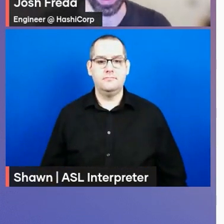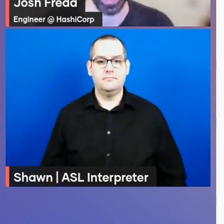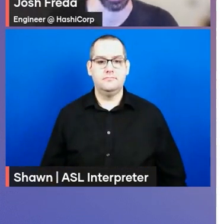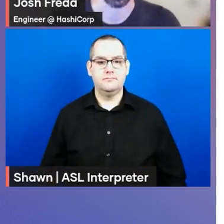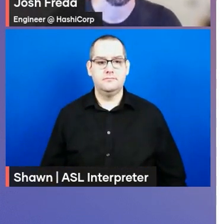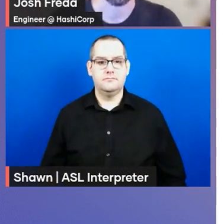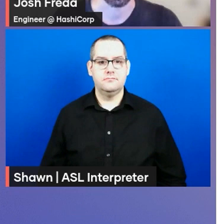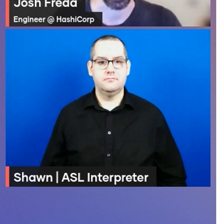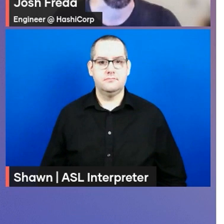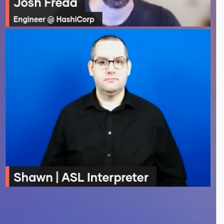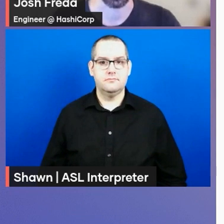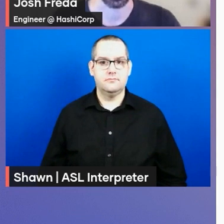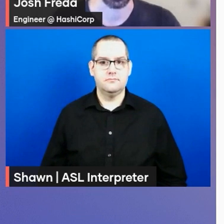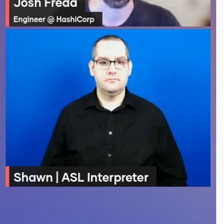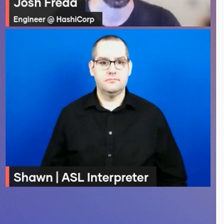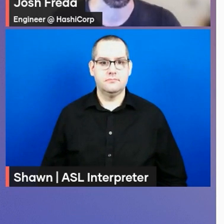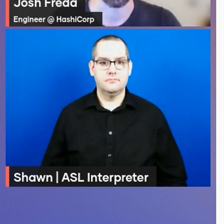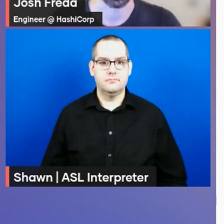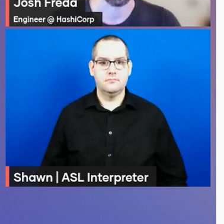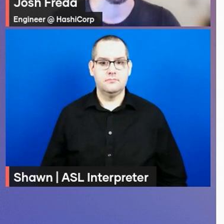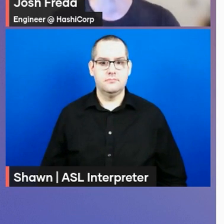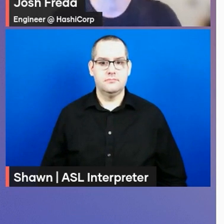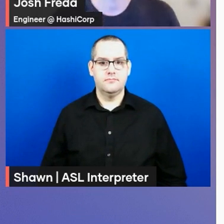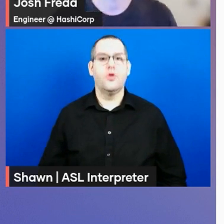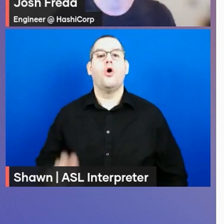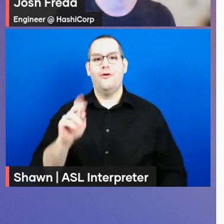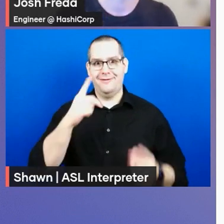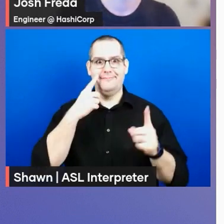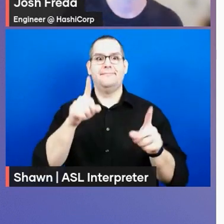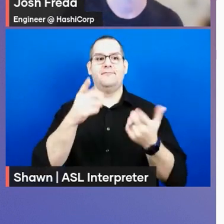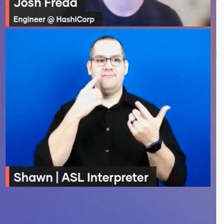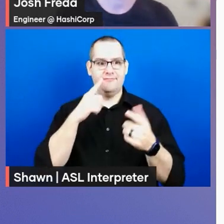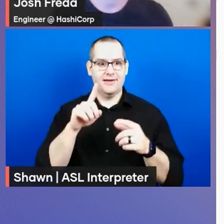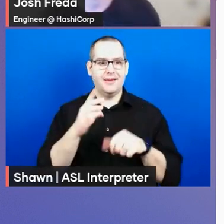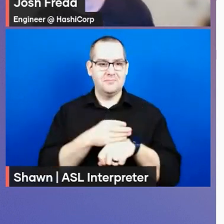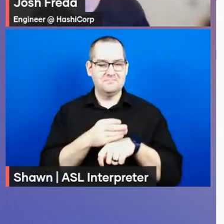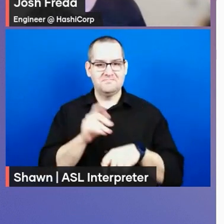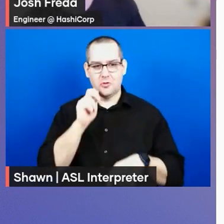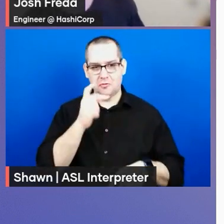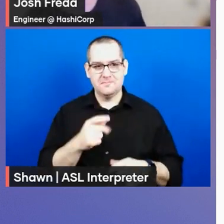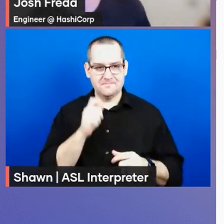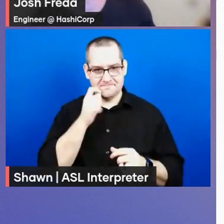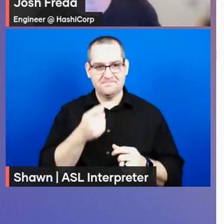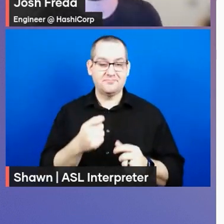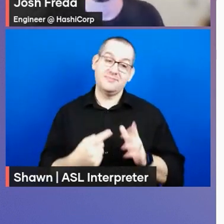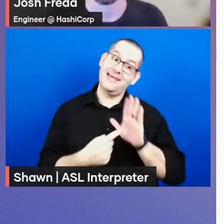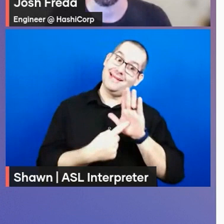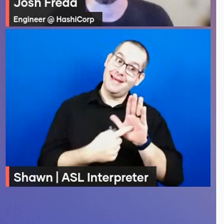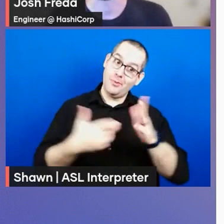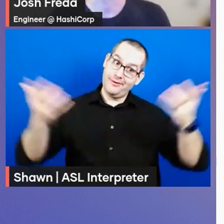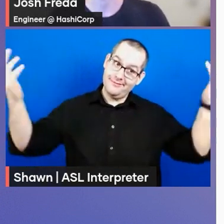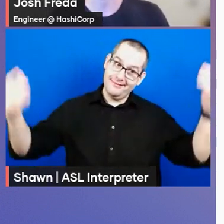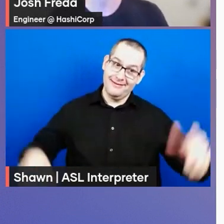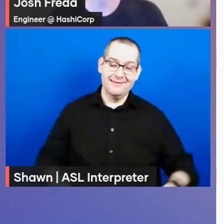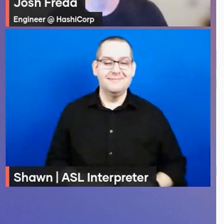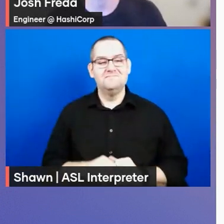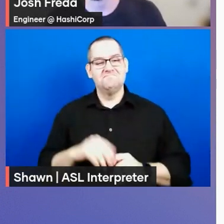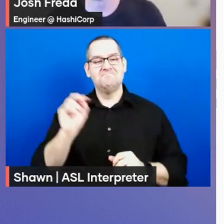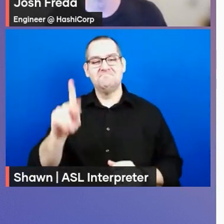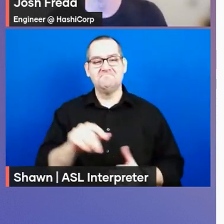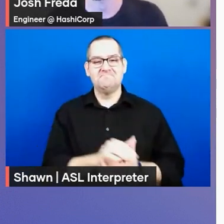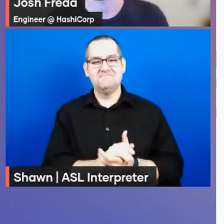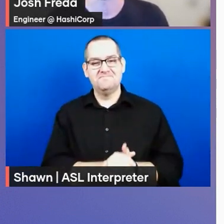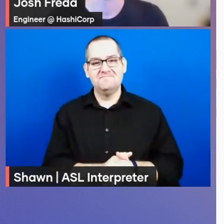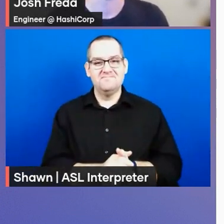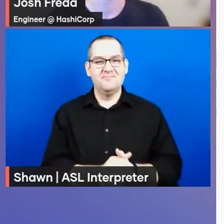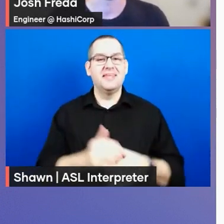Or did the iframe not update? Oh, okay, there we go, cool. Demos, all right. So